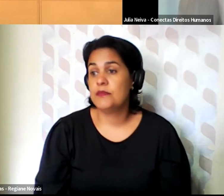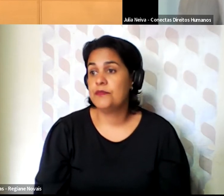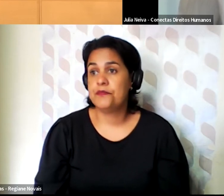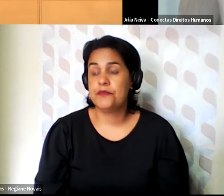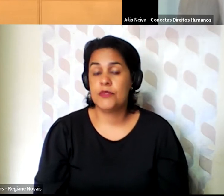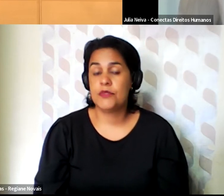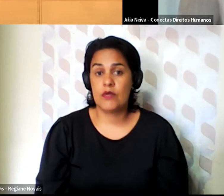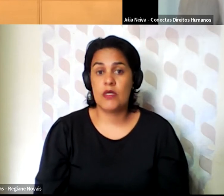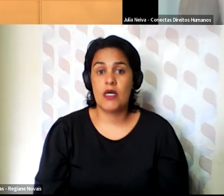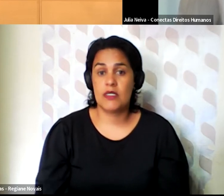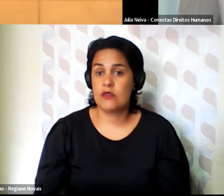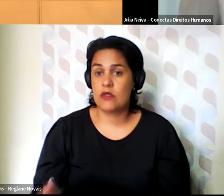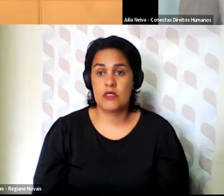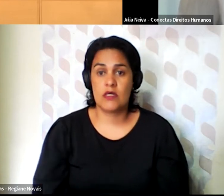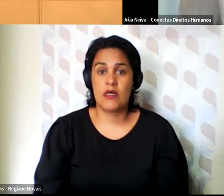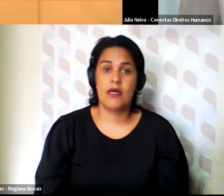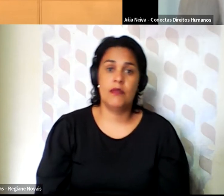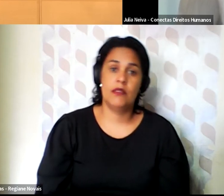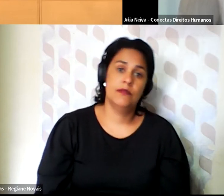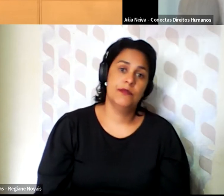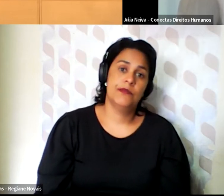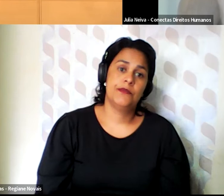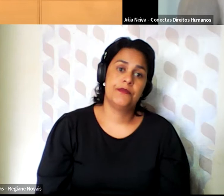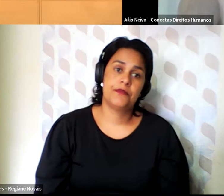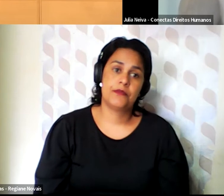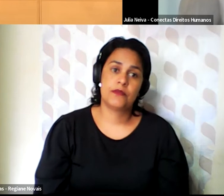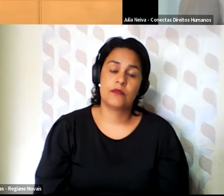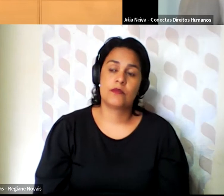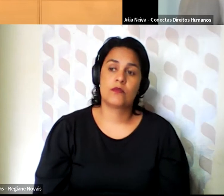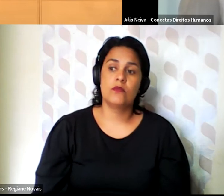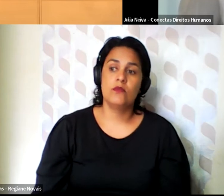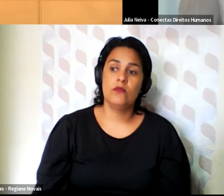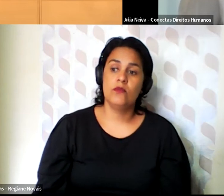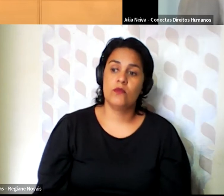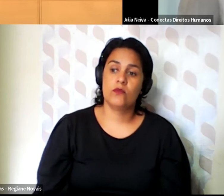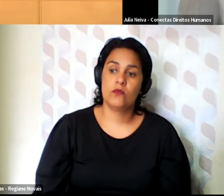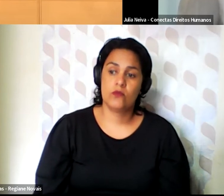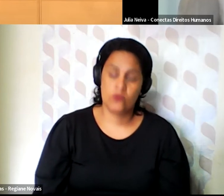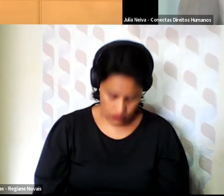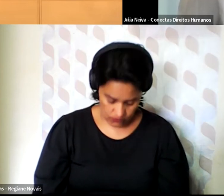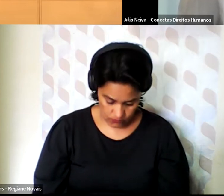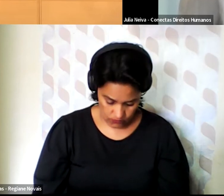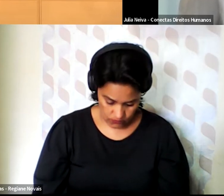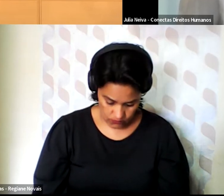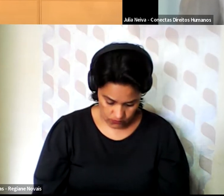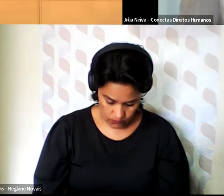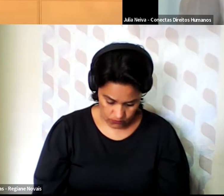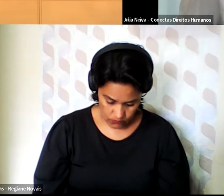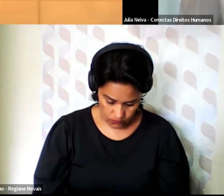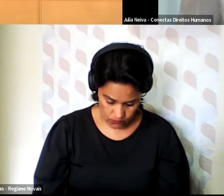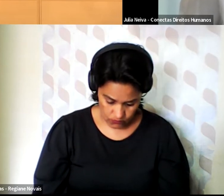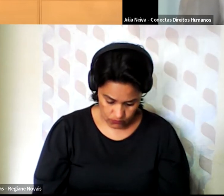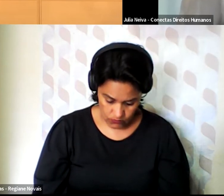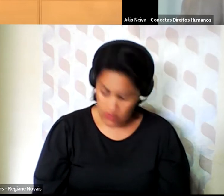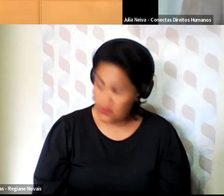and peace in the world, and especially in different communities. And it's mainly two questions.